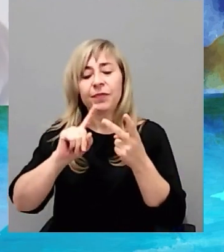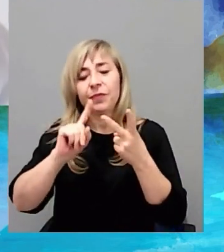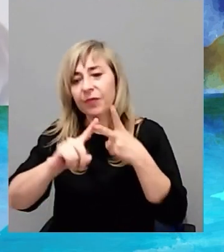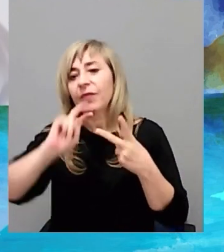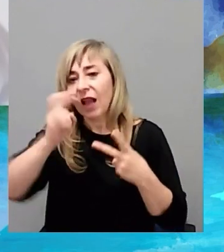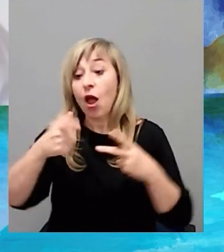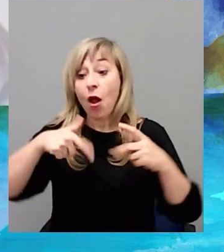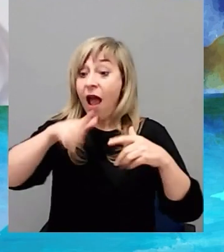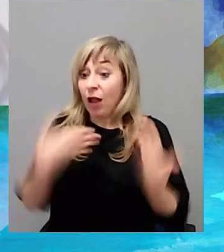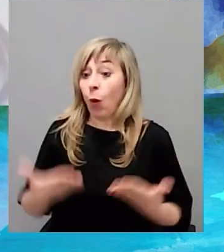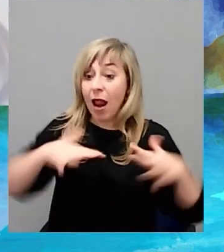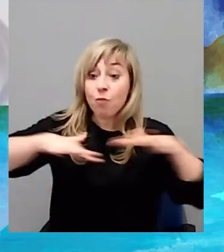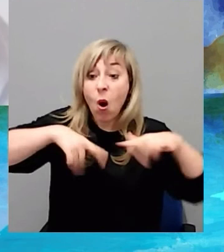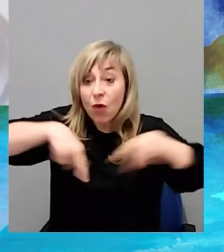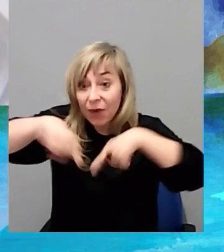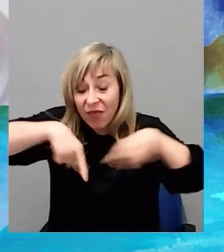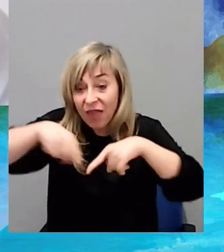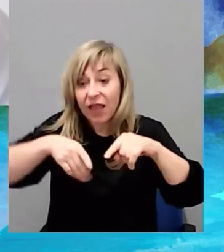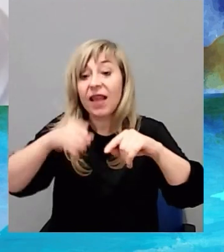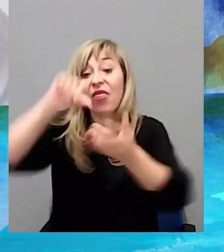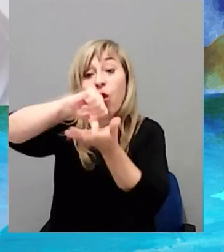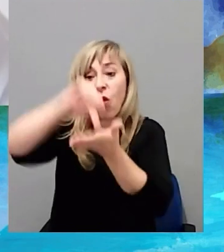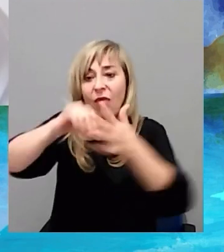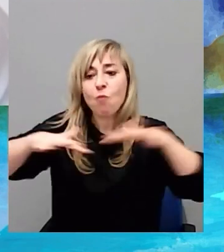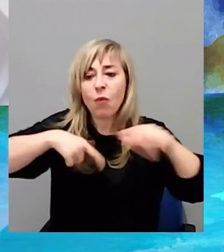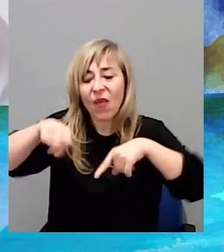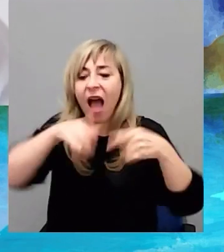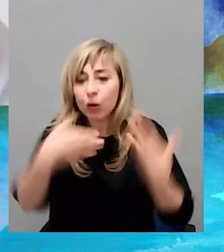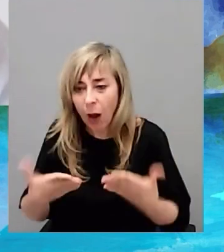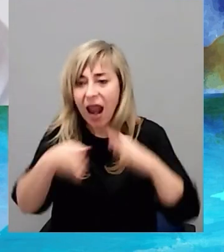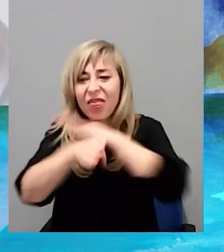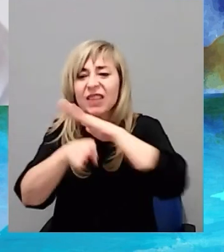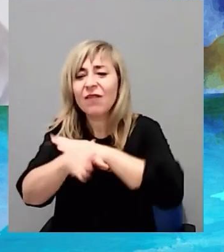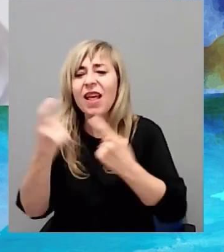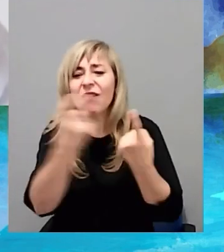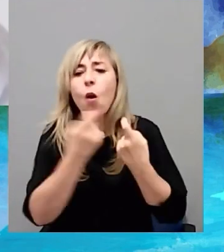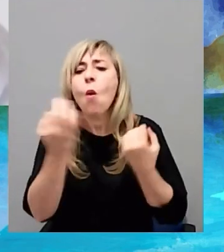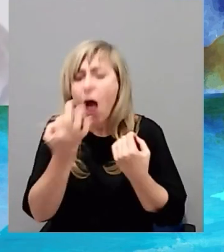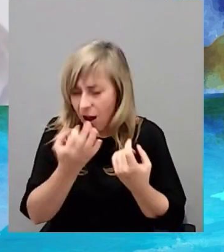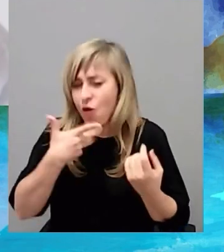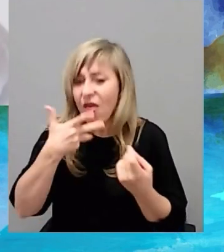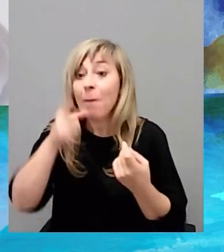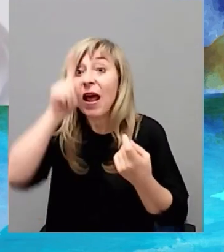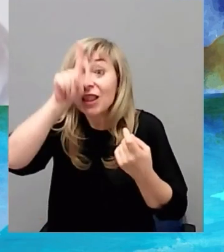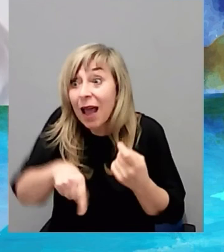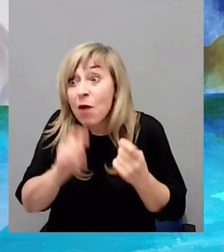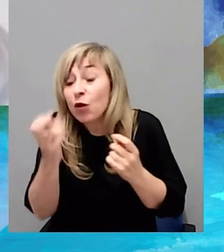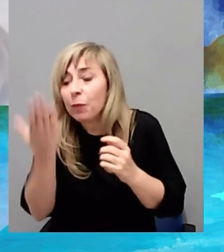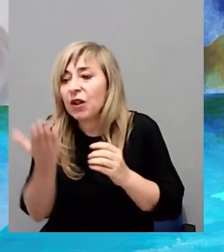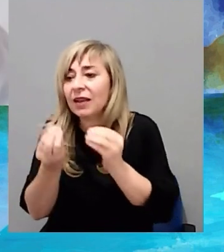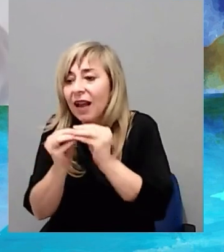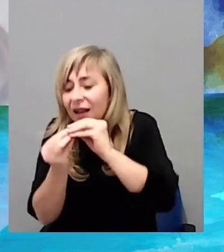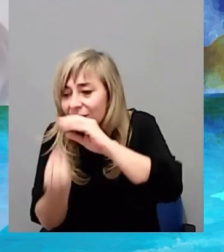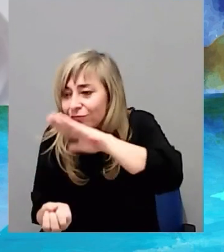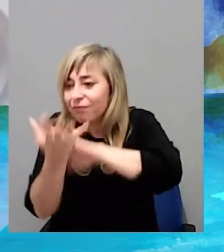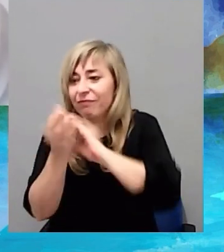develop tools to improve the accessibility and link it to the real user needs. And to